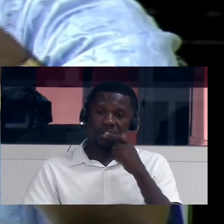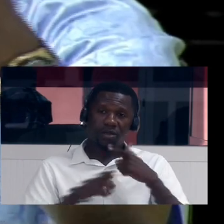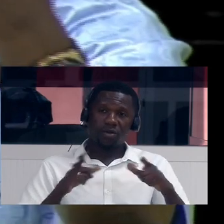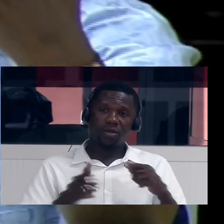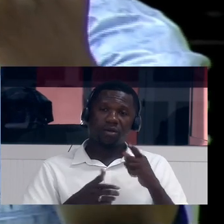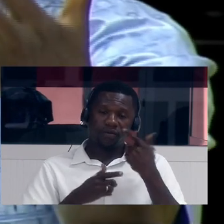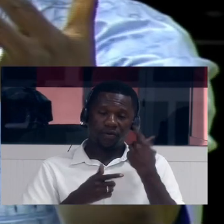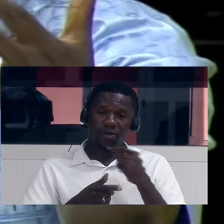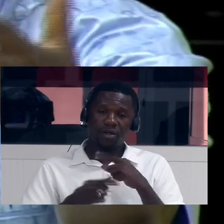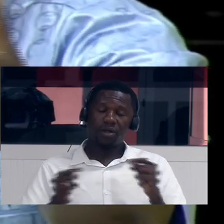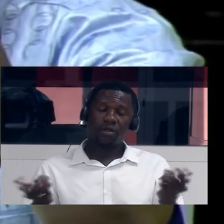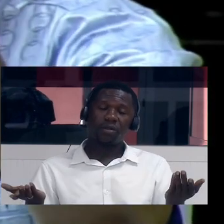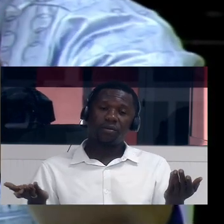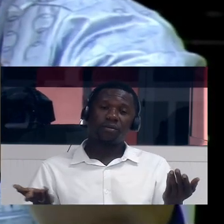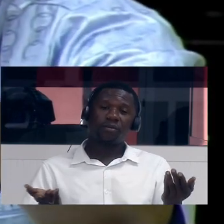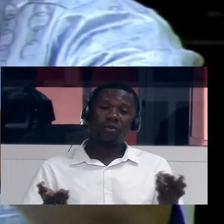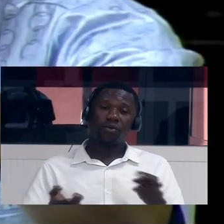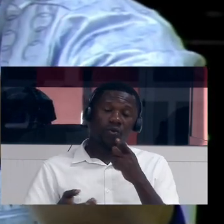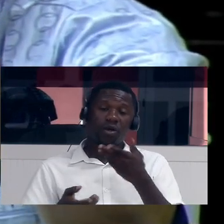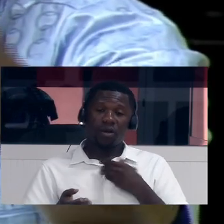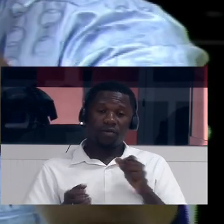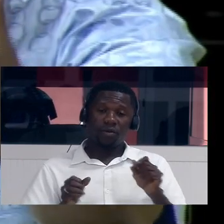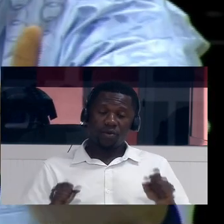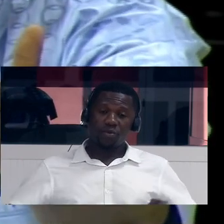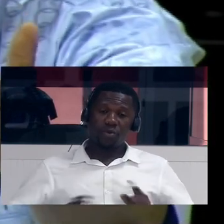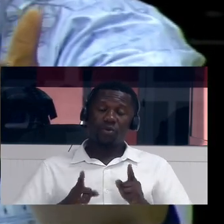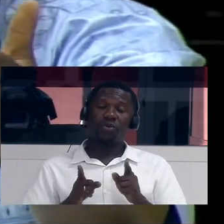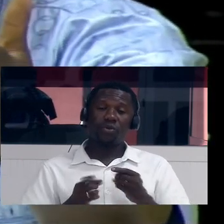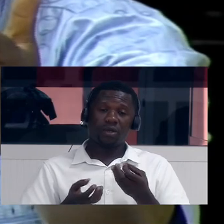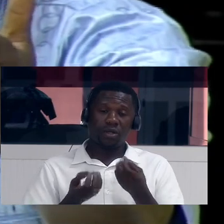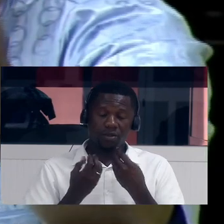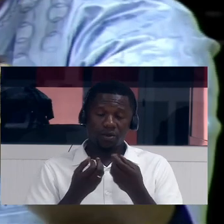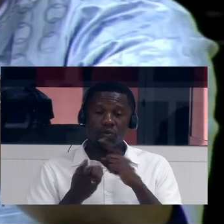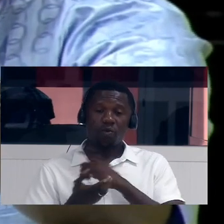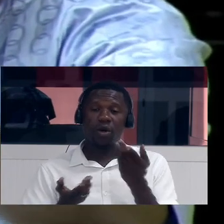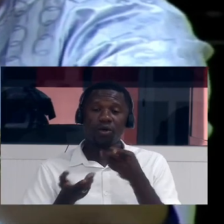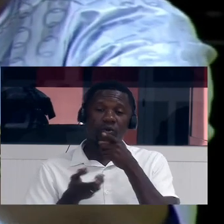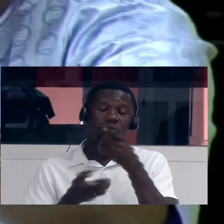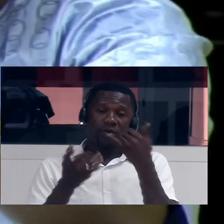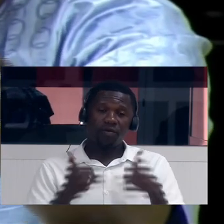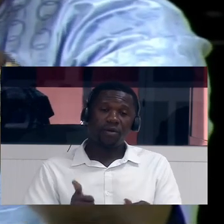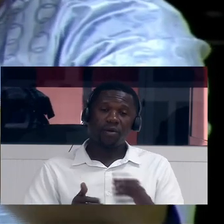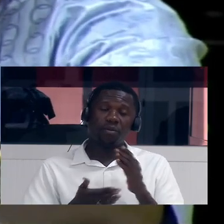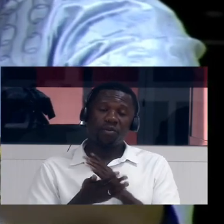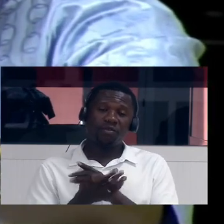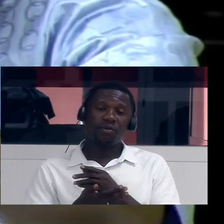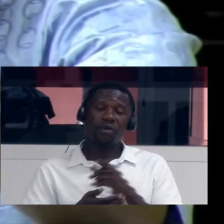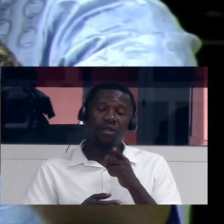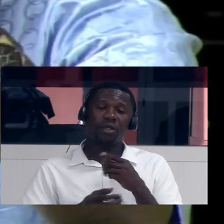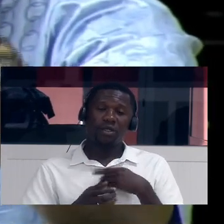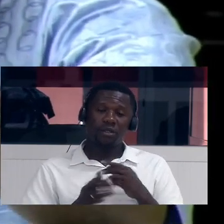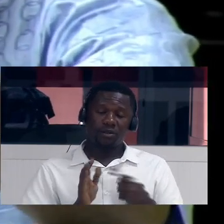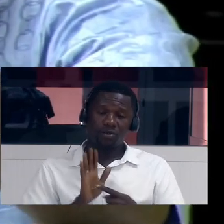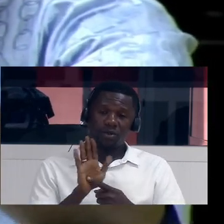No, you would have the opportunity to tell us why you failed. But before that, let's establish